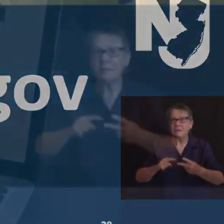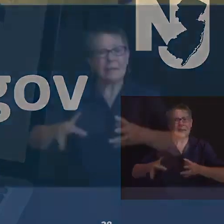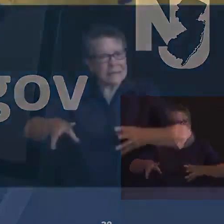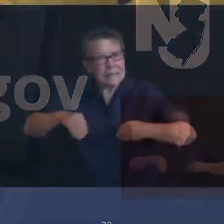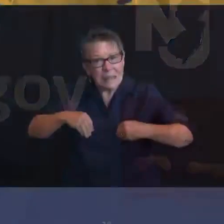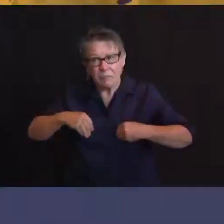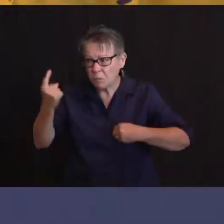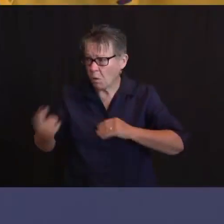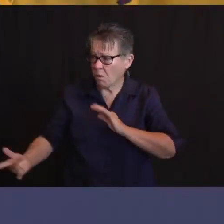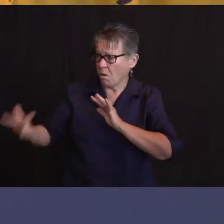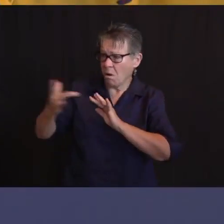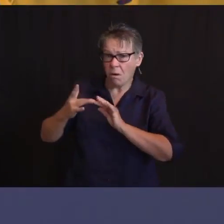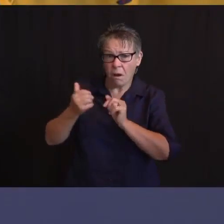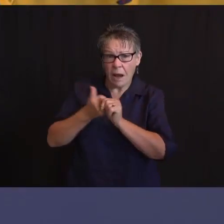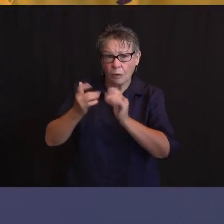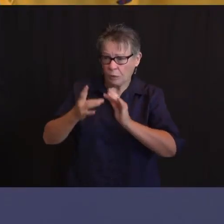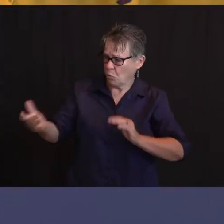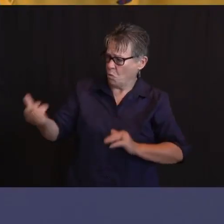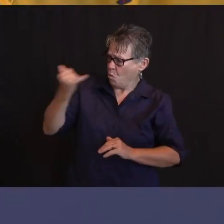You know,